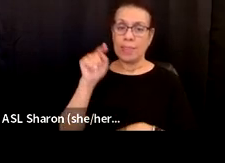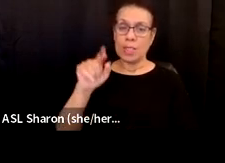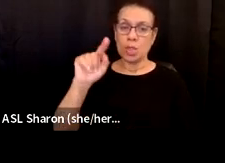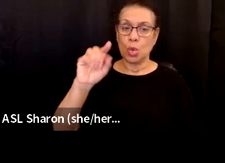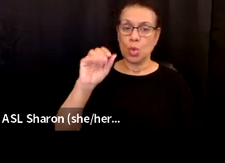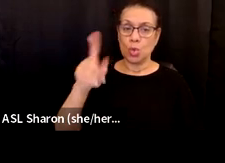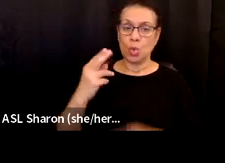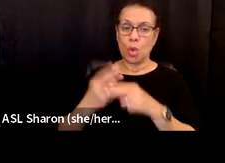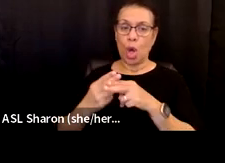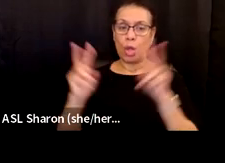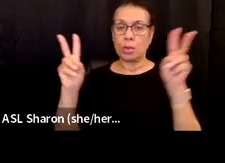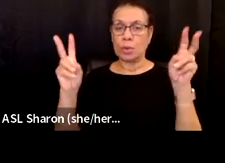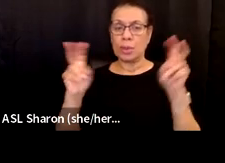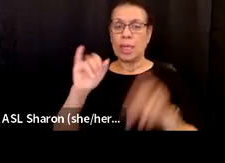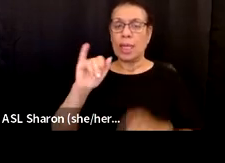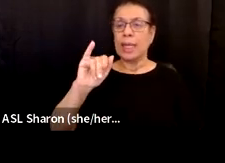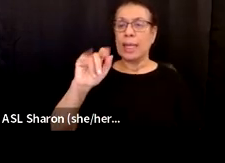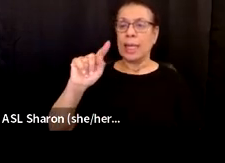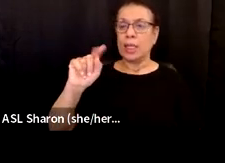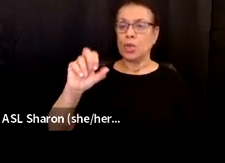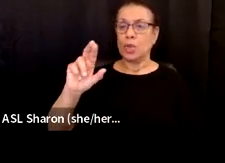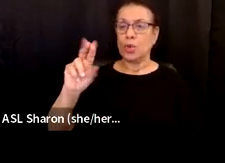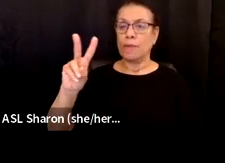called the intervention team on the next slide